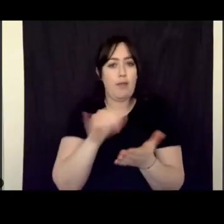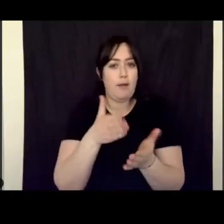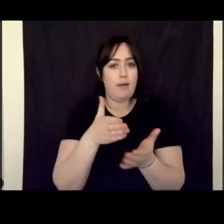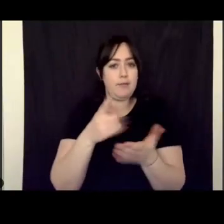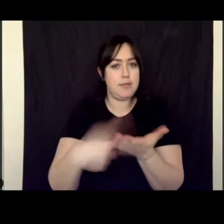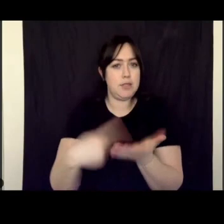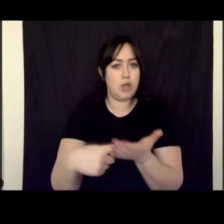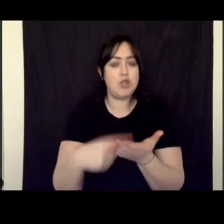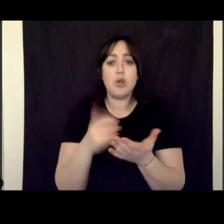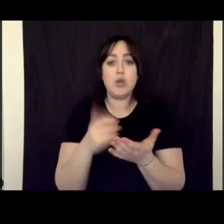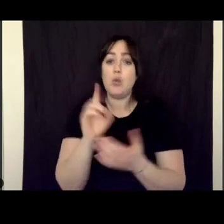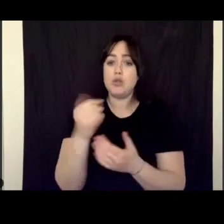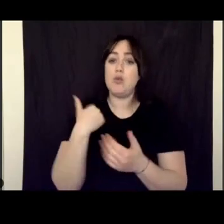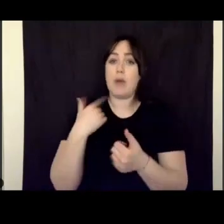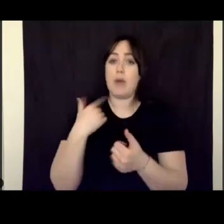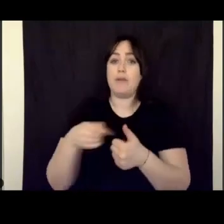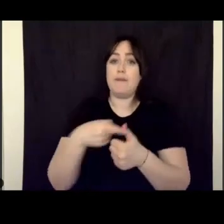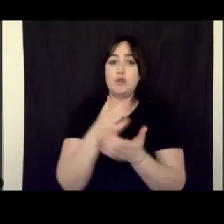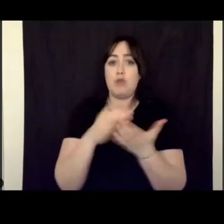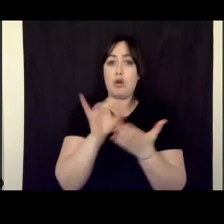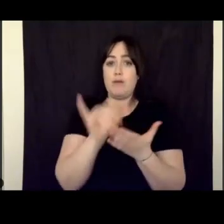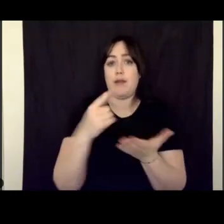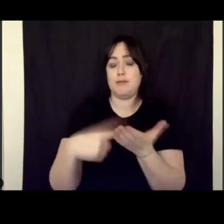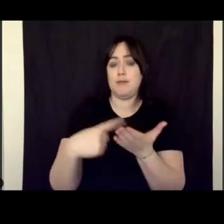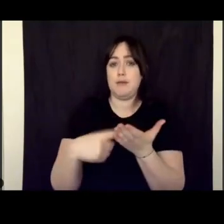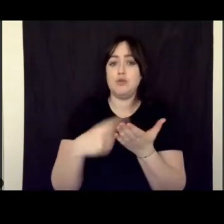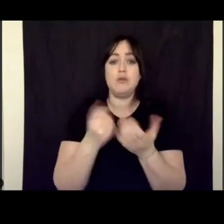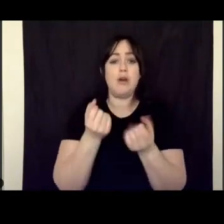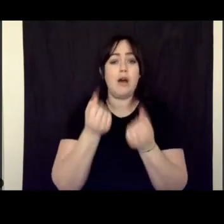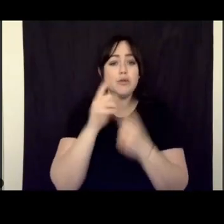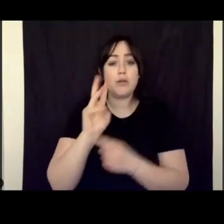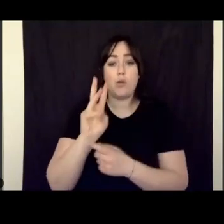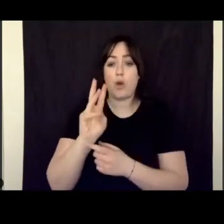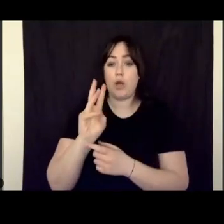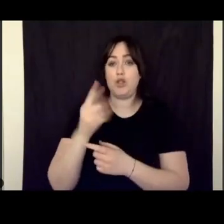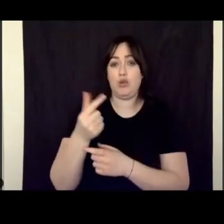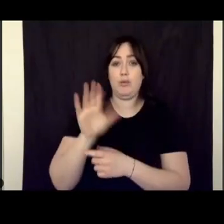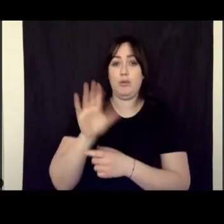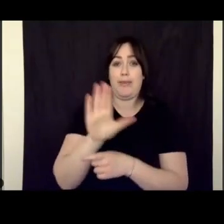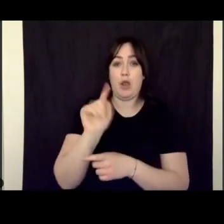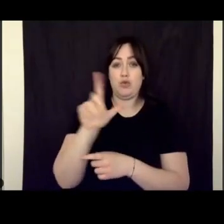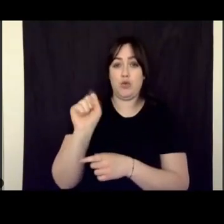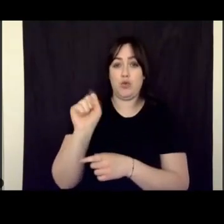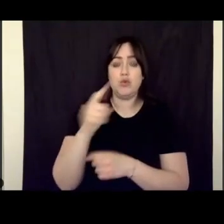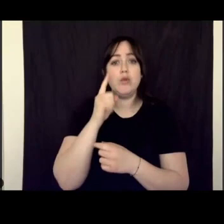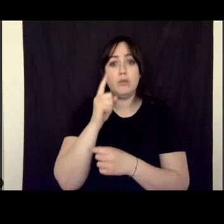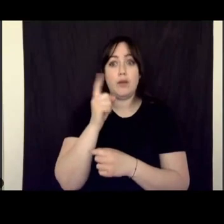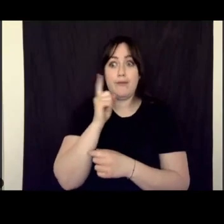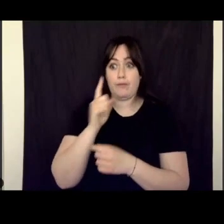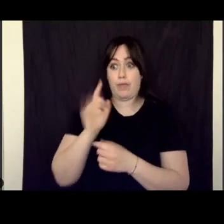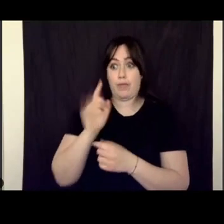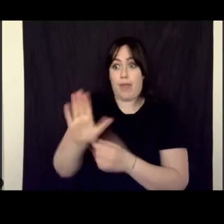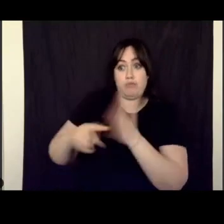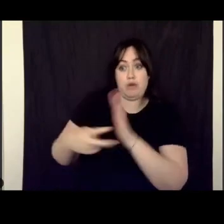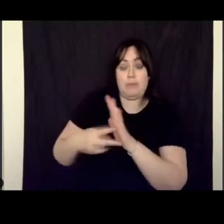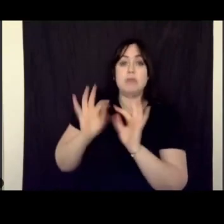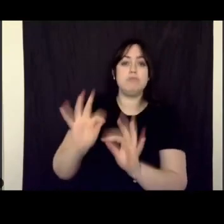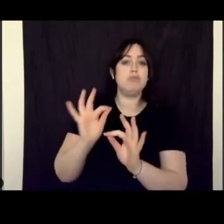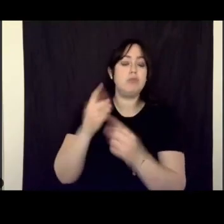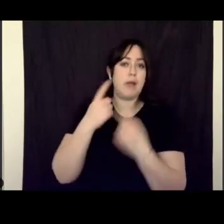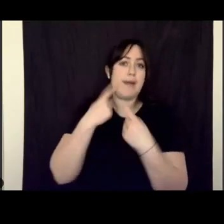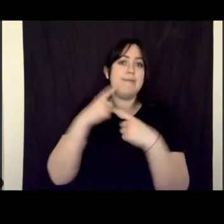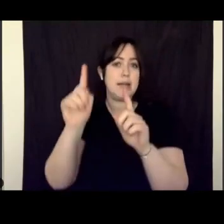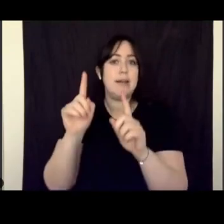that the Washington Group tools are really effective for the purpose they were designed for. And then as far as we get to the child with the individual,